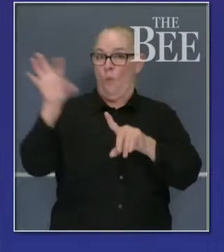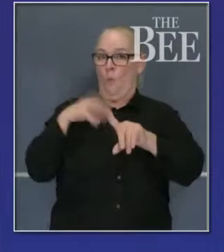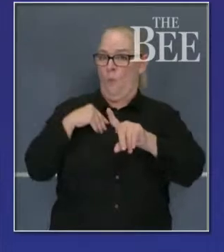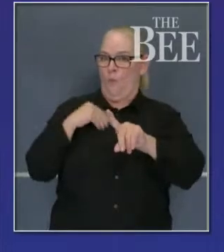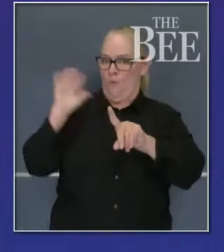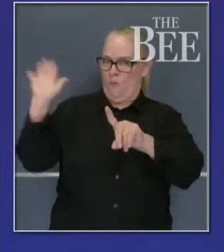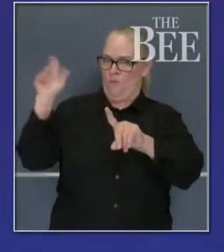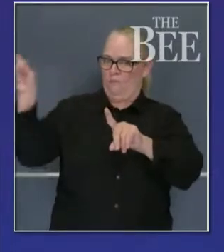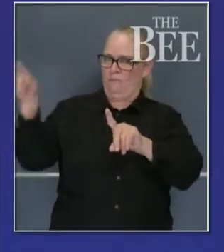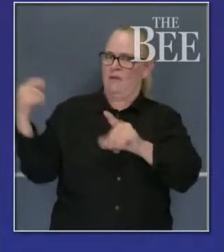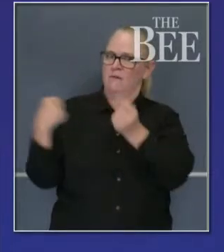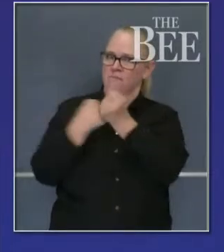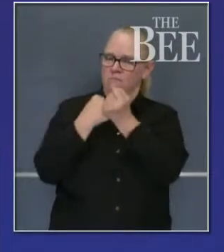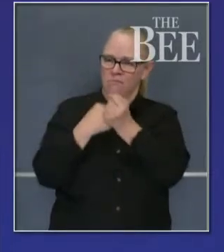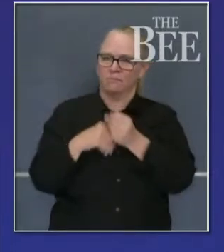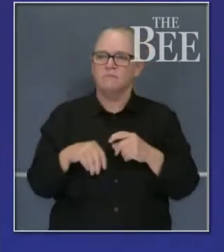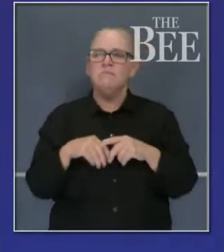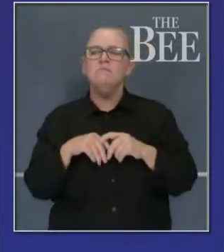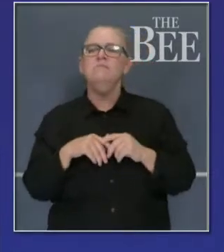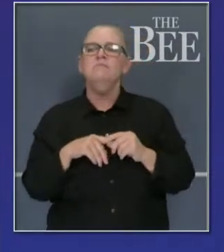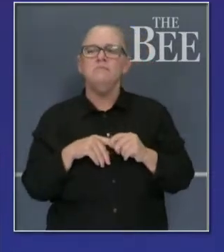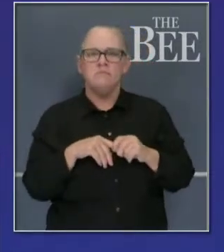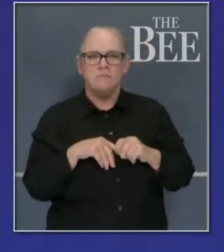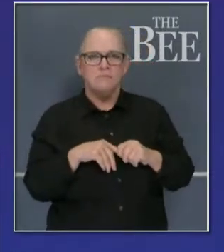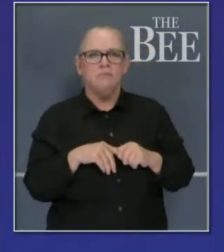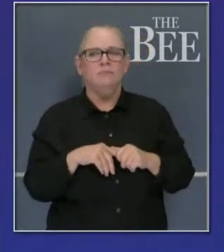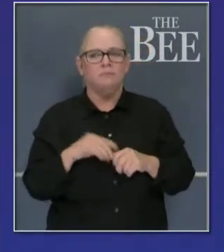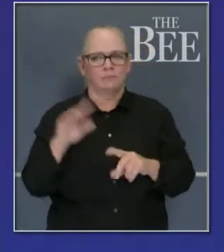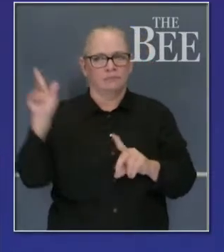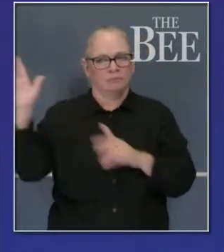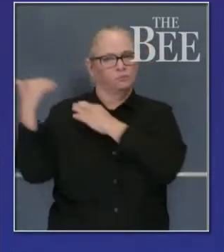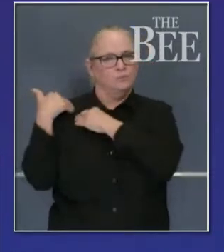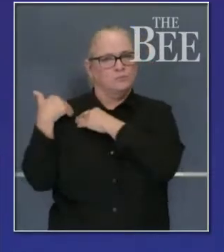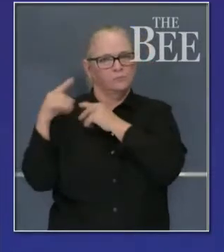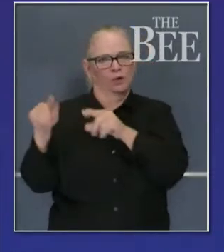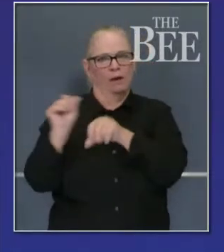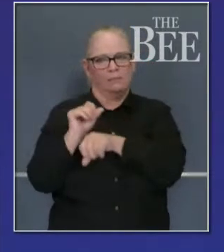to 60%, is federal area responsibility. Just